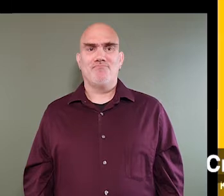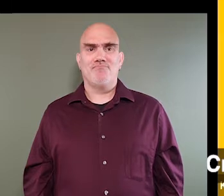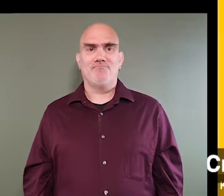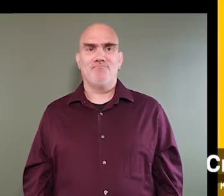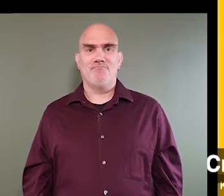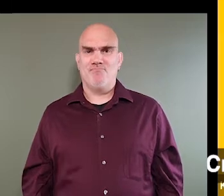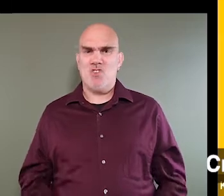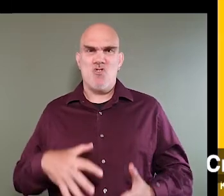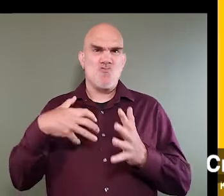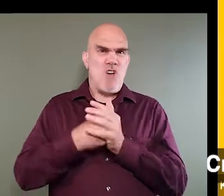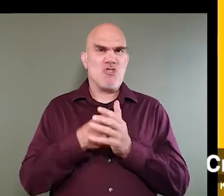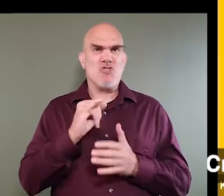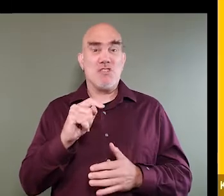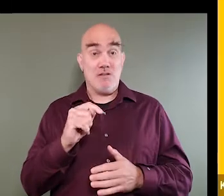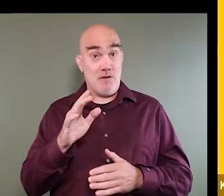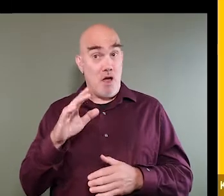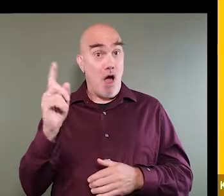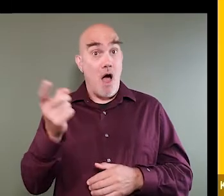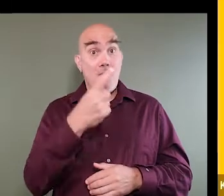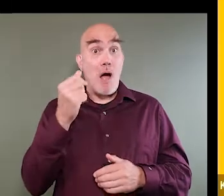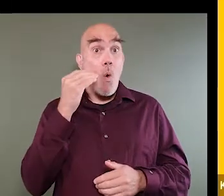Crushing it. Keep it up, everybody at home.